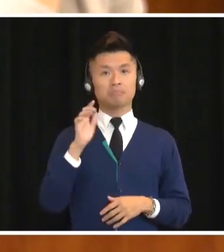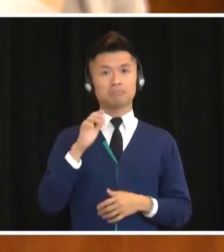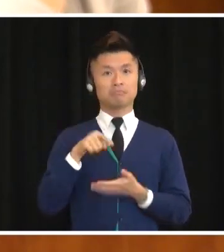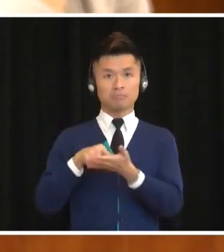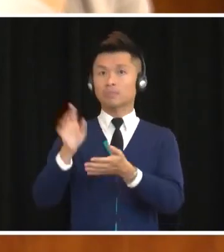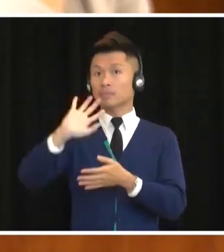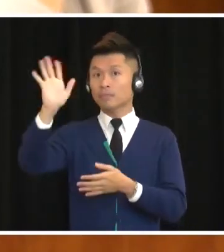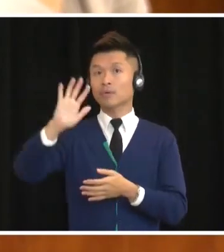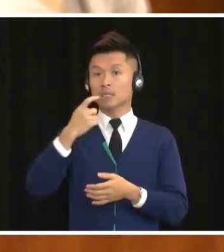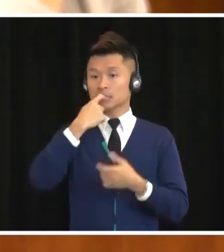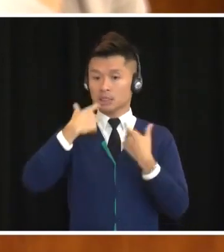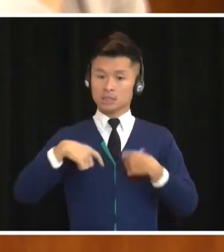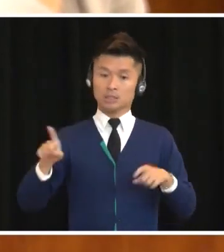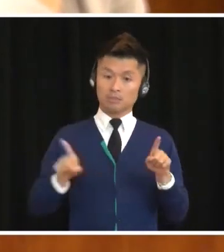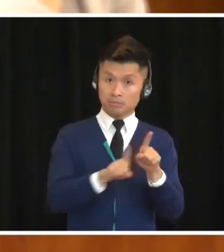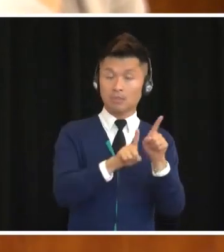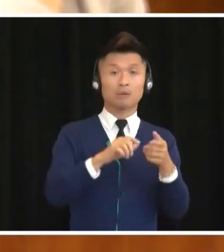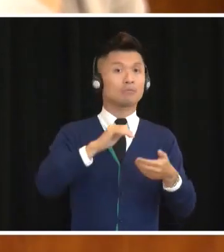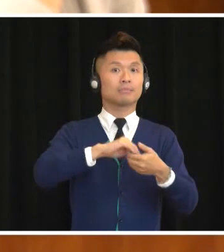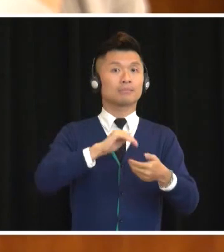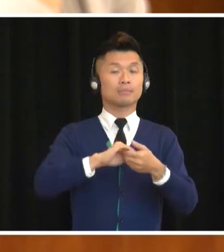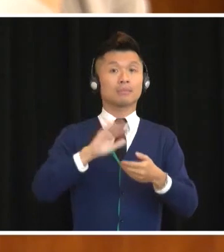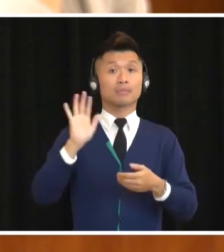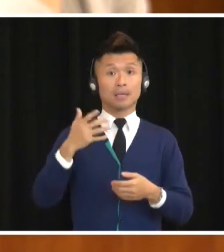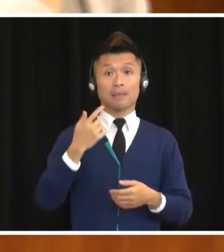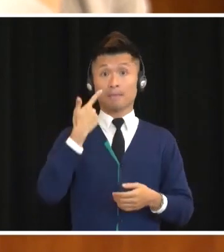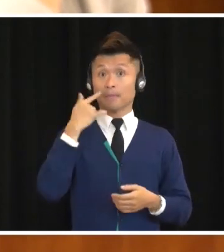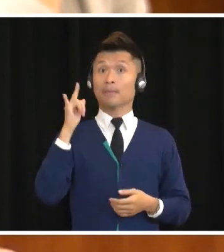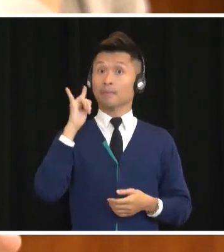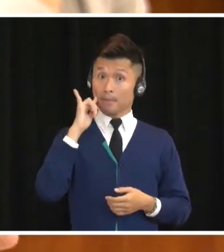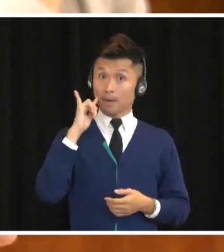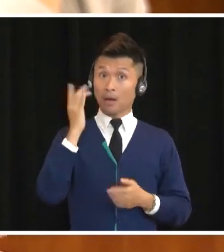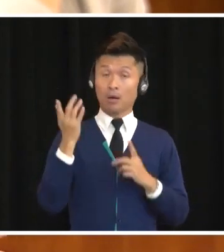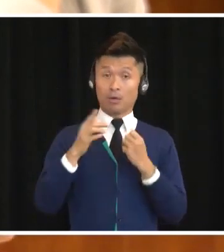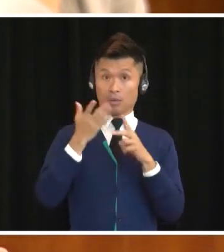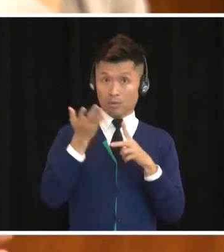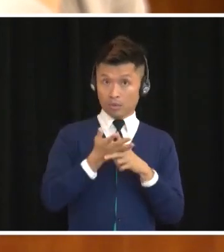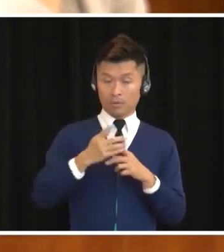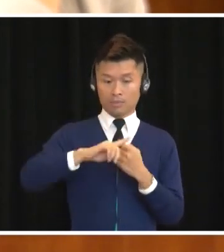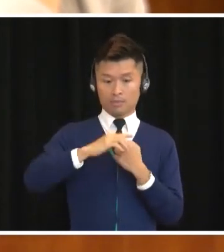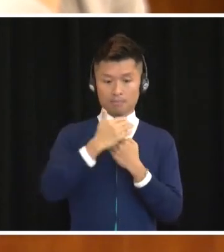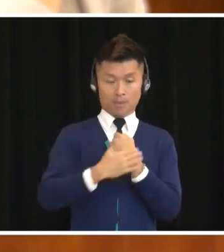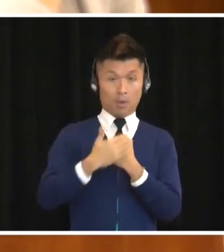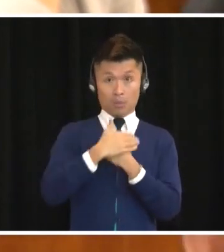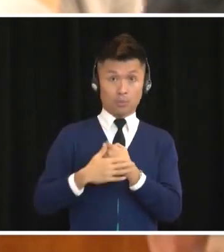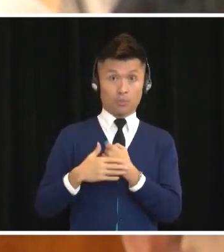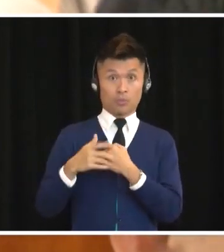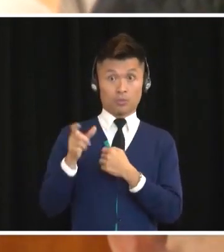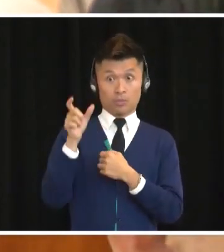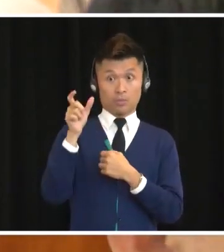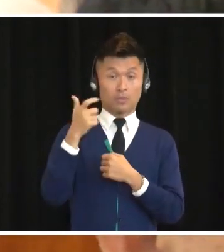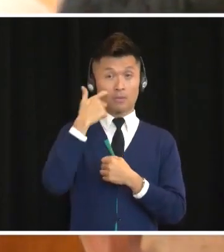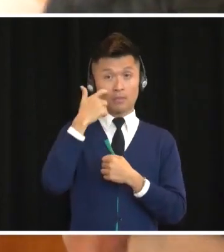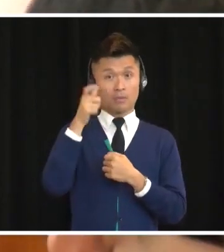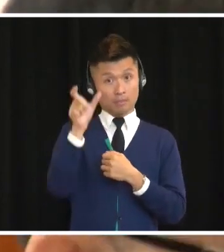not to exercise the rights or the parents decide not to exercise the rights, then there may not be a lawyer. But the